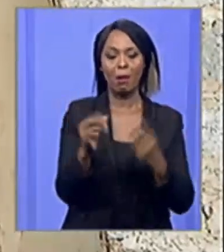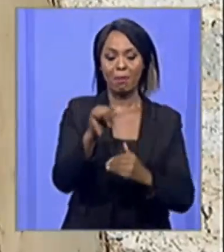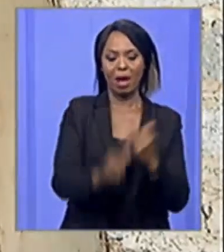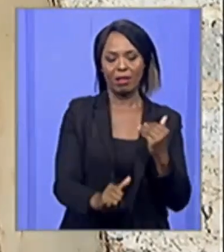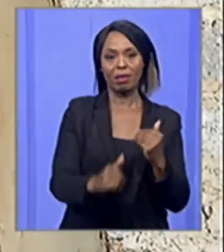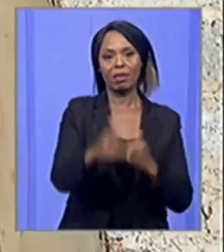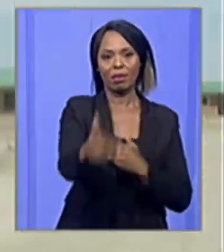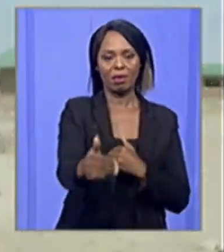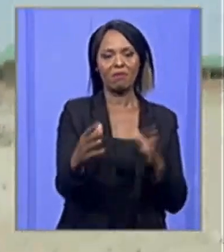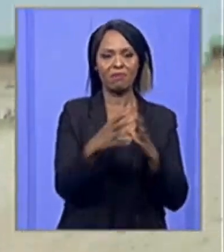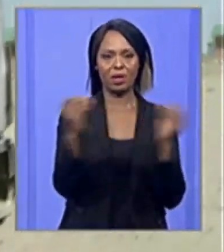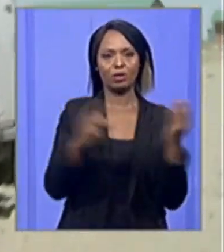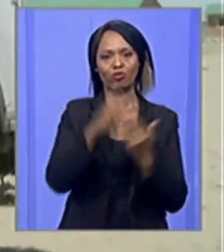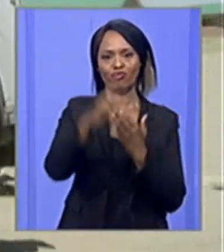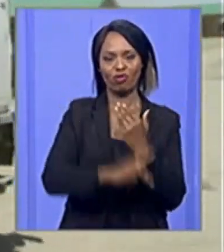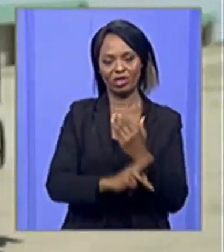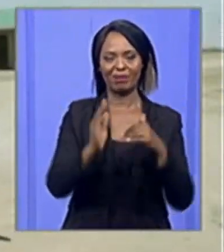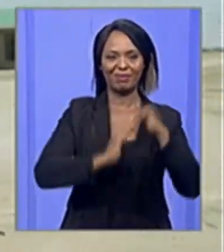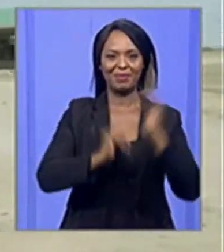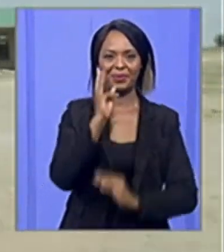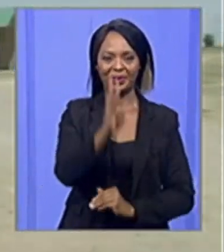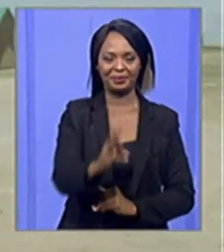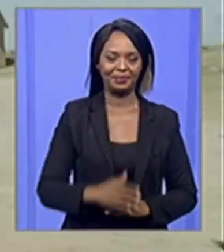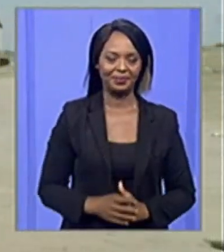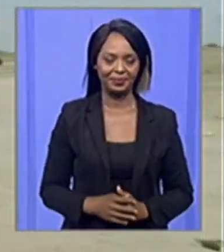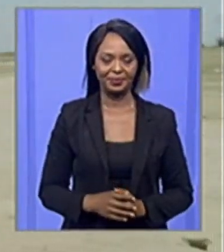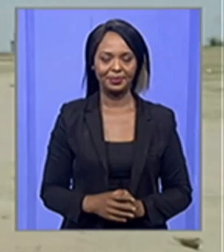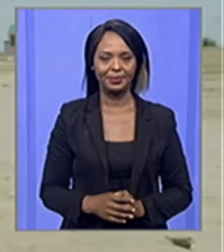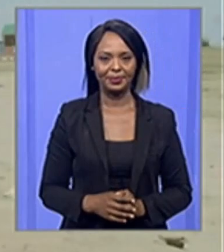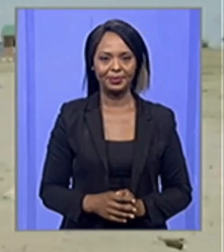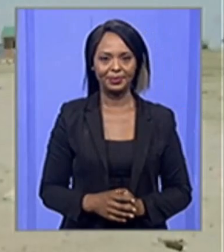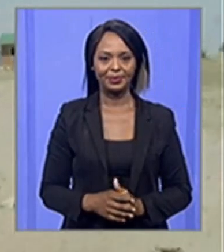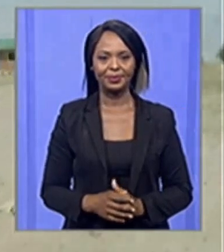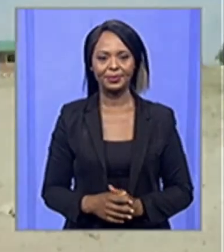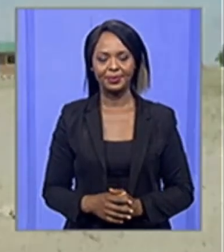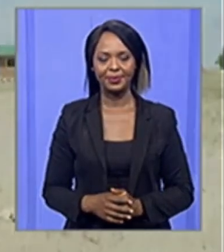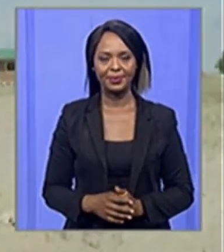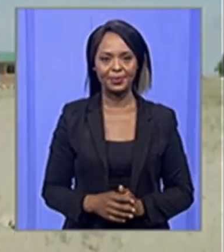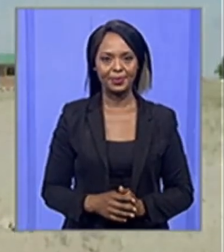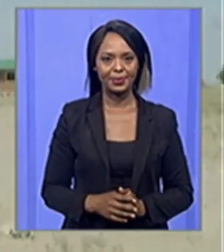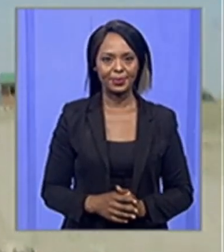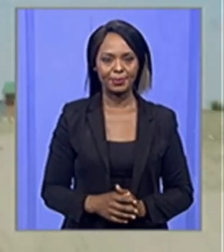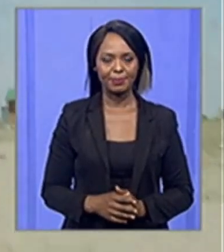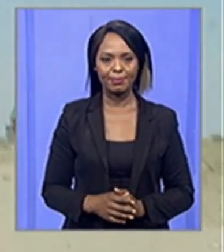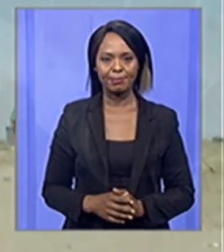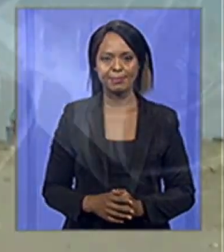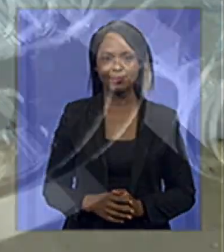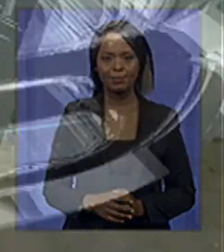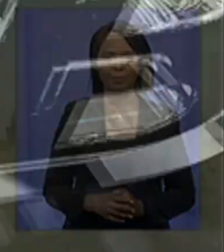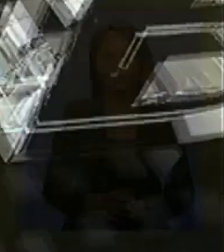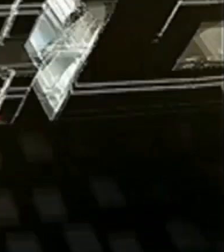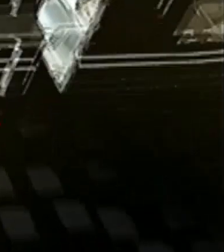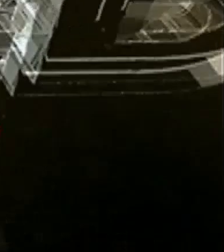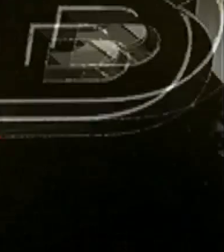tlang. Selwane Gagau, SABC News, Ditaba.